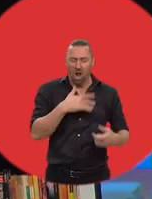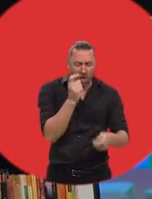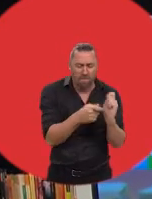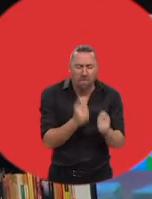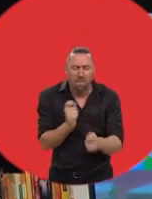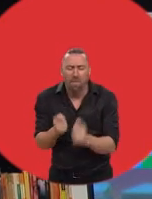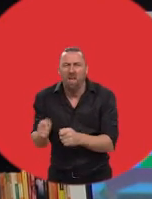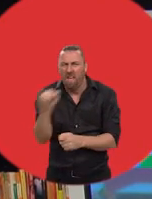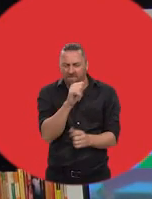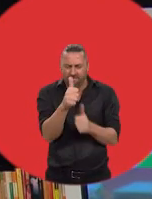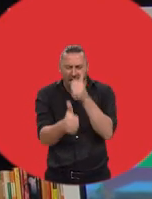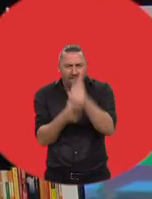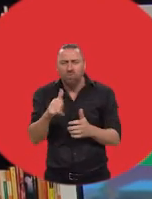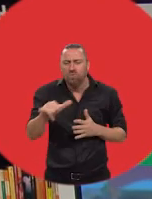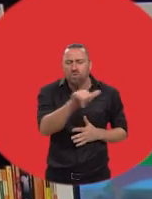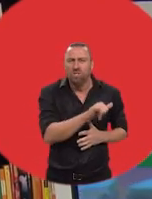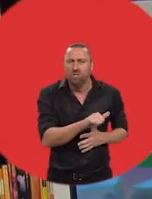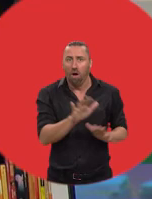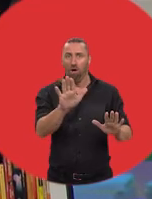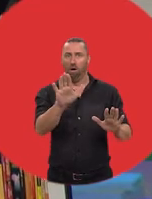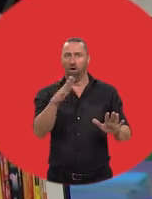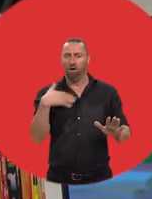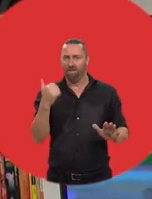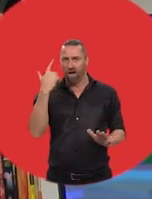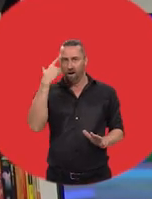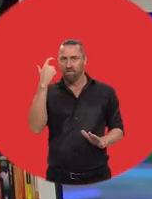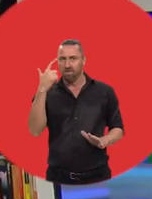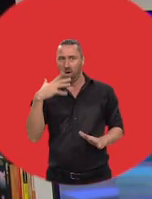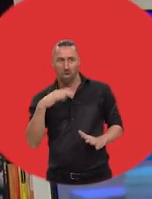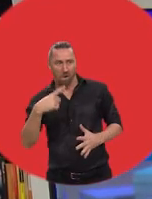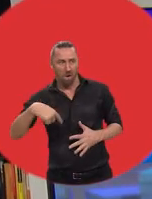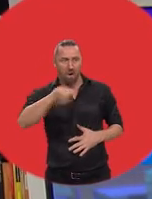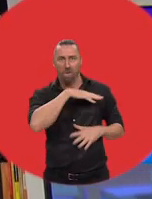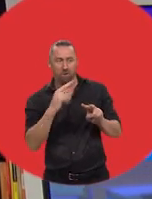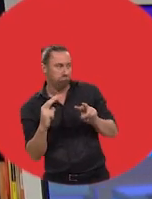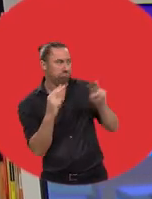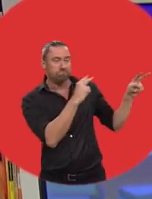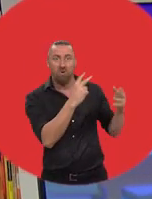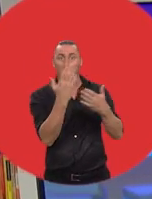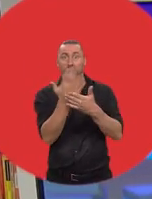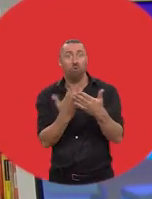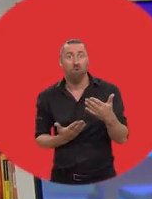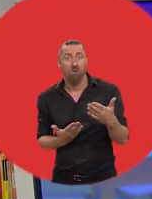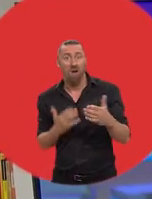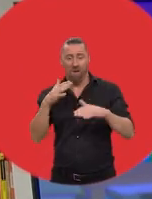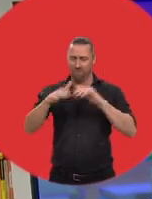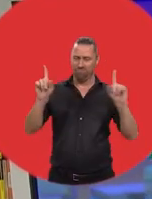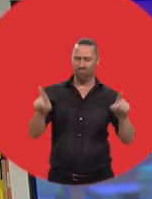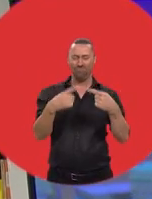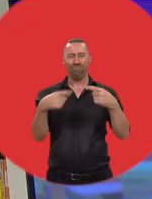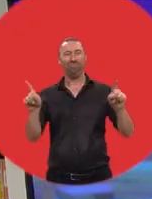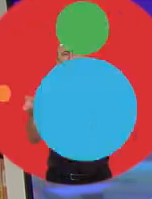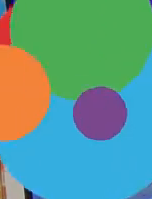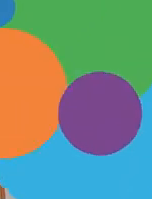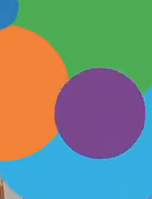is it the drums? That's given me an idea. Why don't we all hear a story about